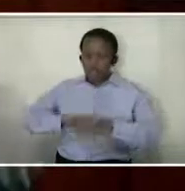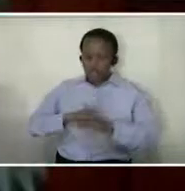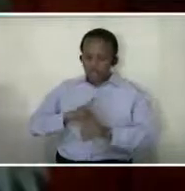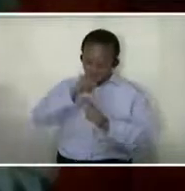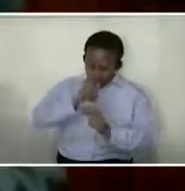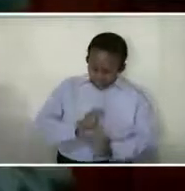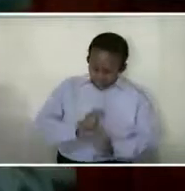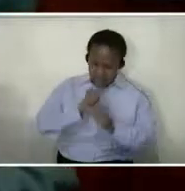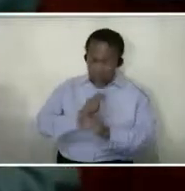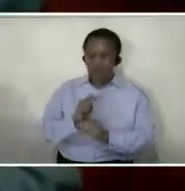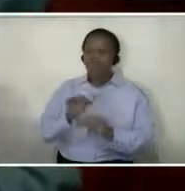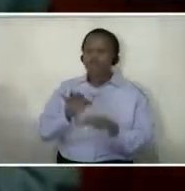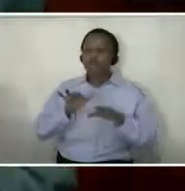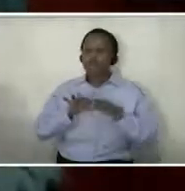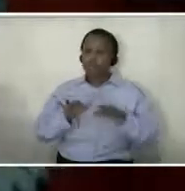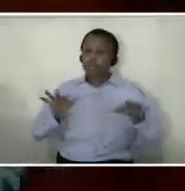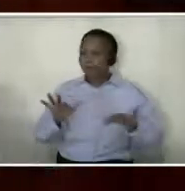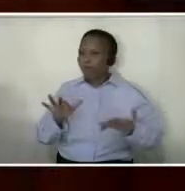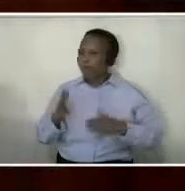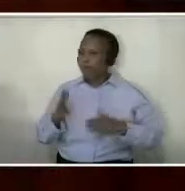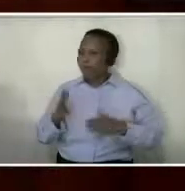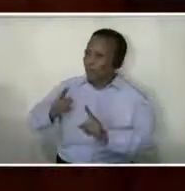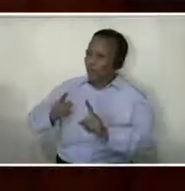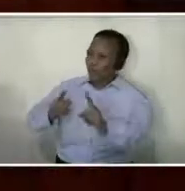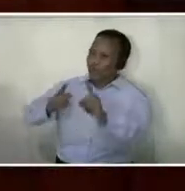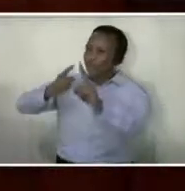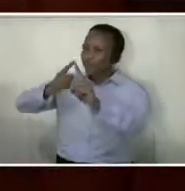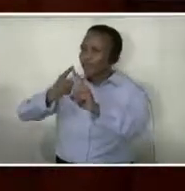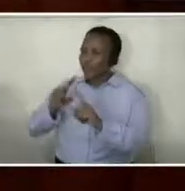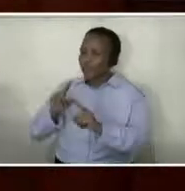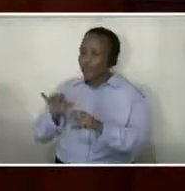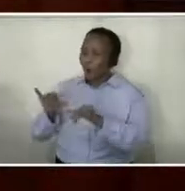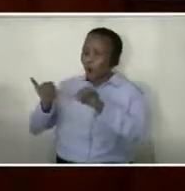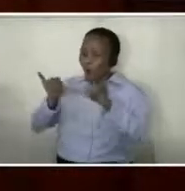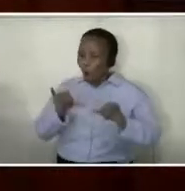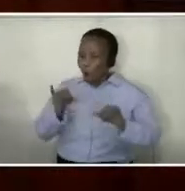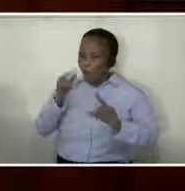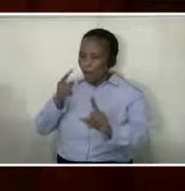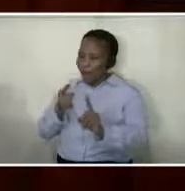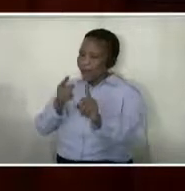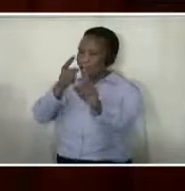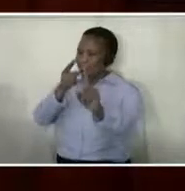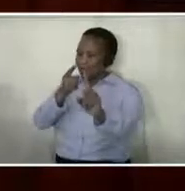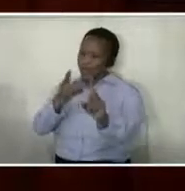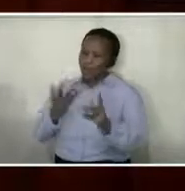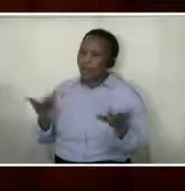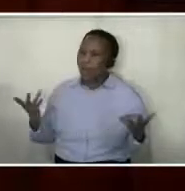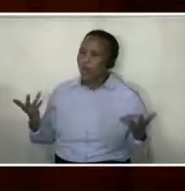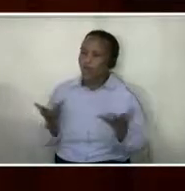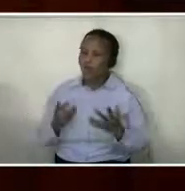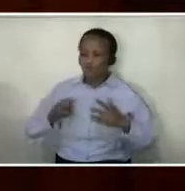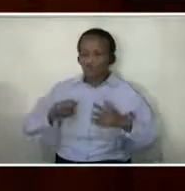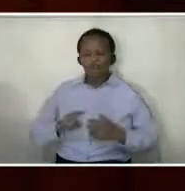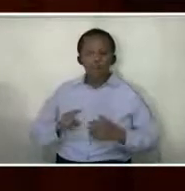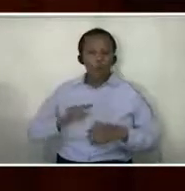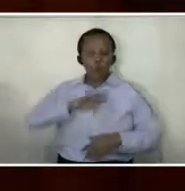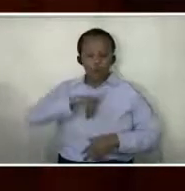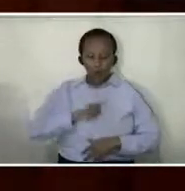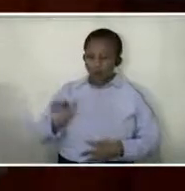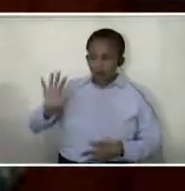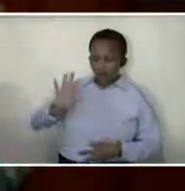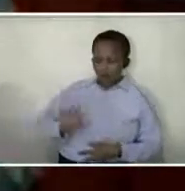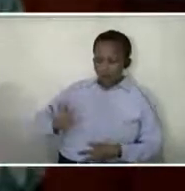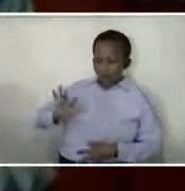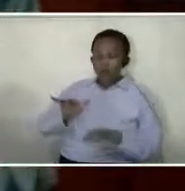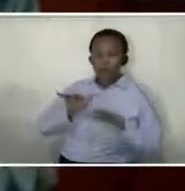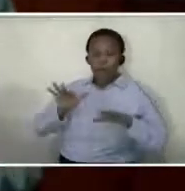a common destiny," close quote. Where is that common destiny for us, the people of African